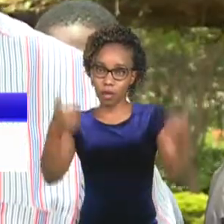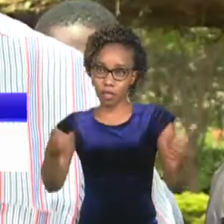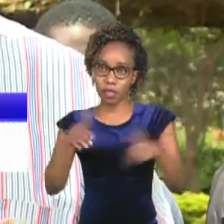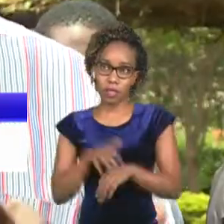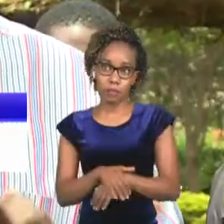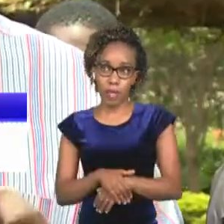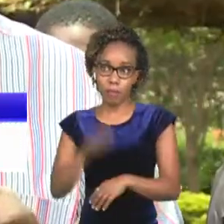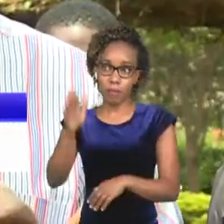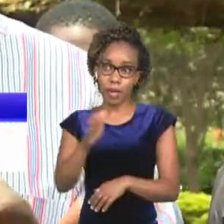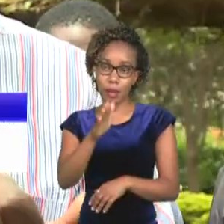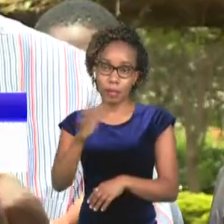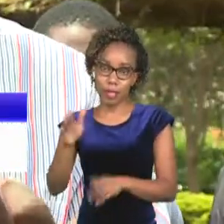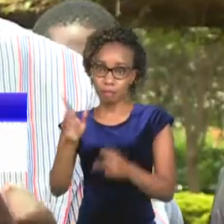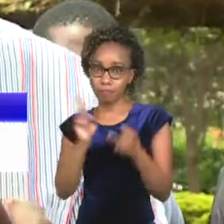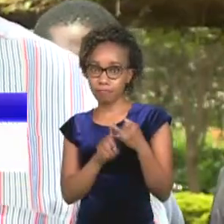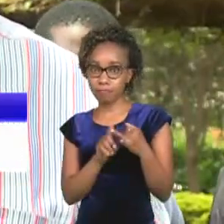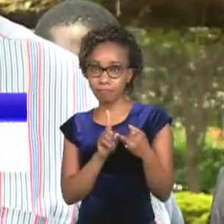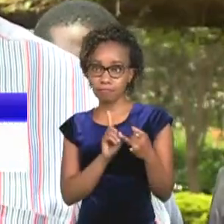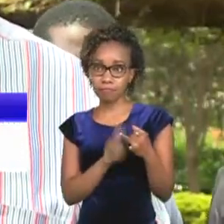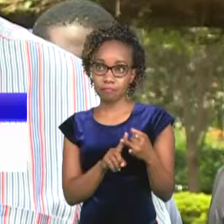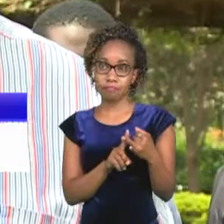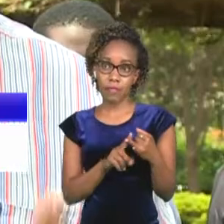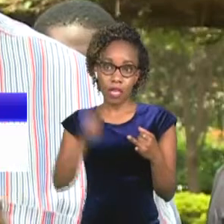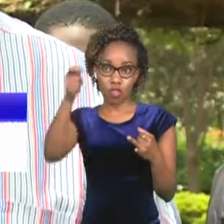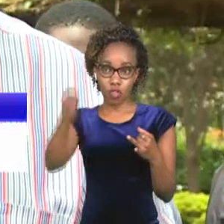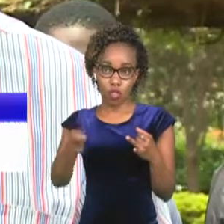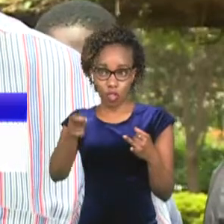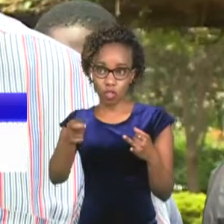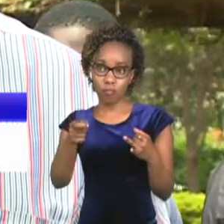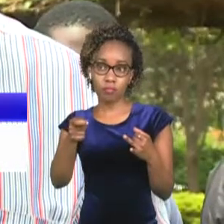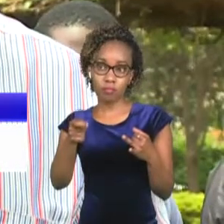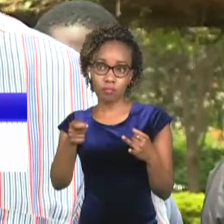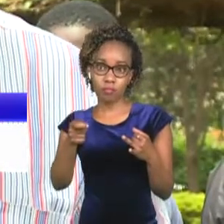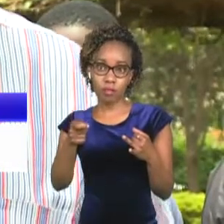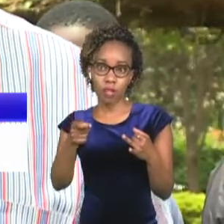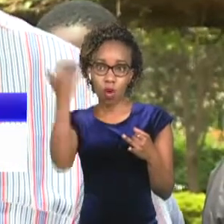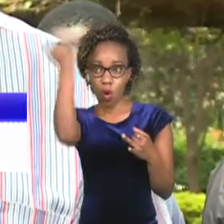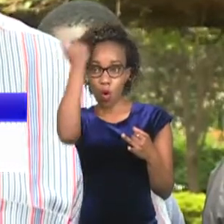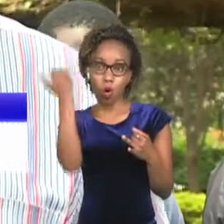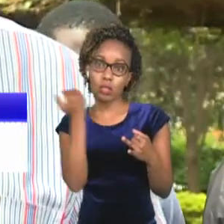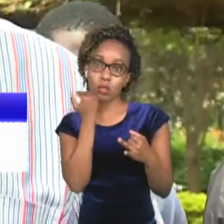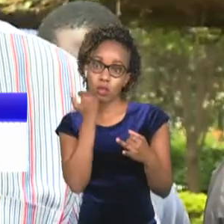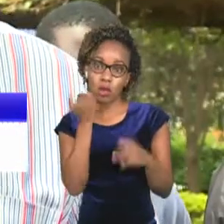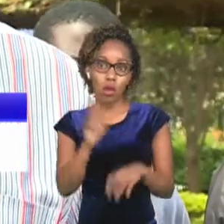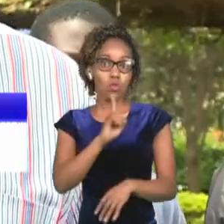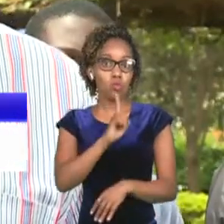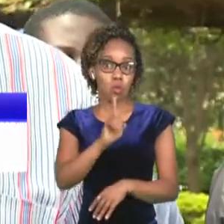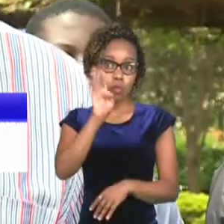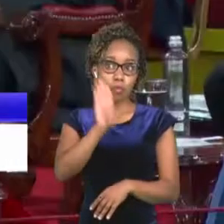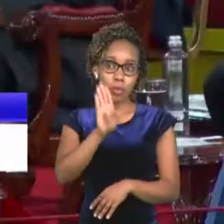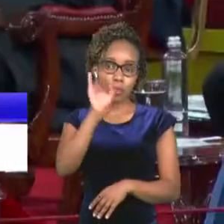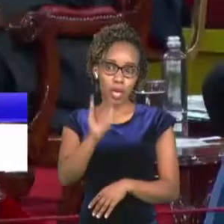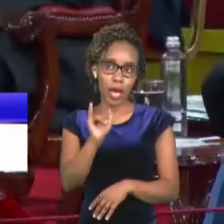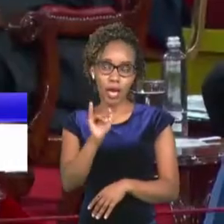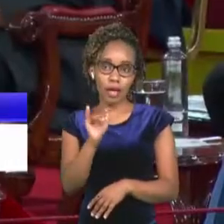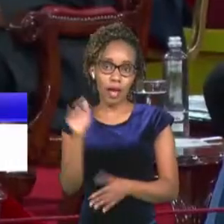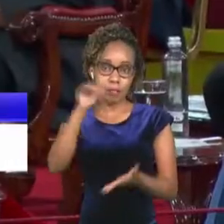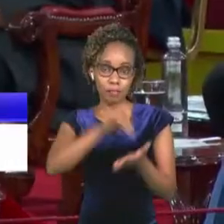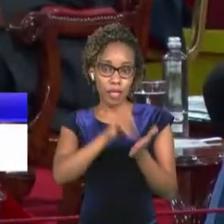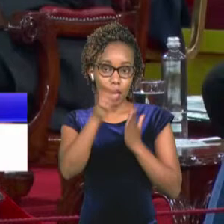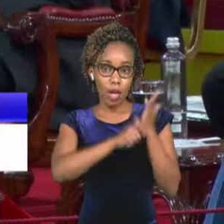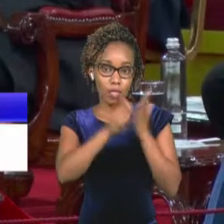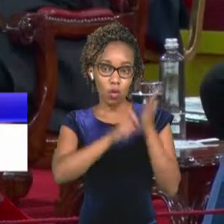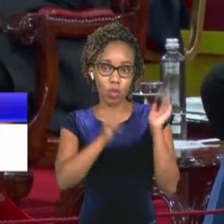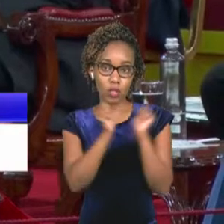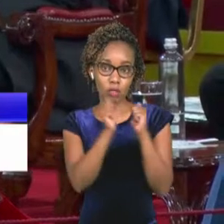yapewe bunge na yapewe mahakama, mambo kama yale. Kwa hivyo BBI imerudisha. In Article